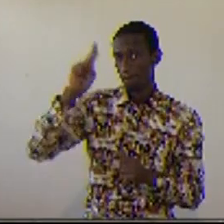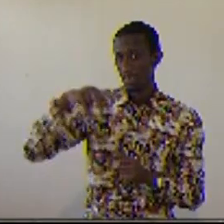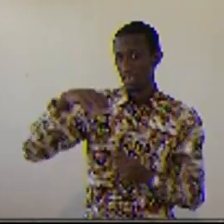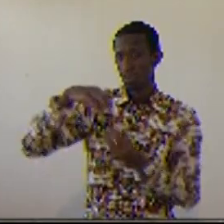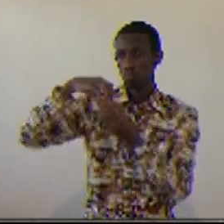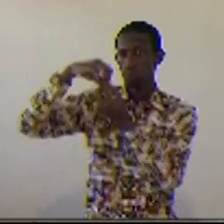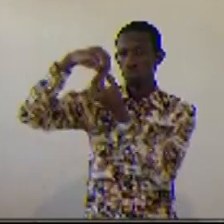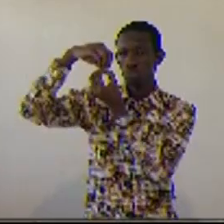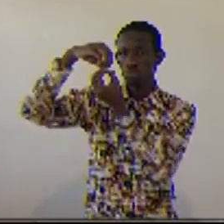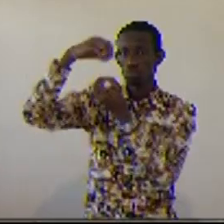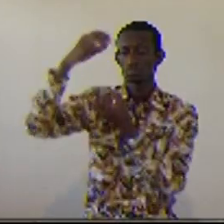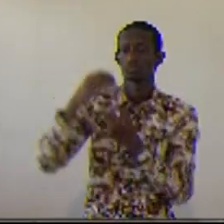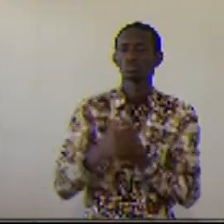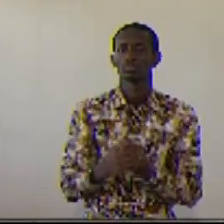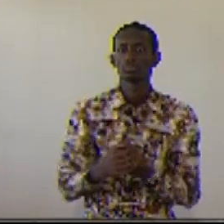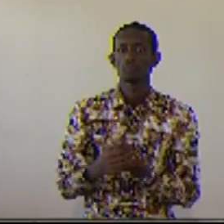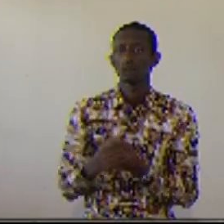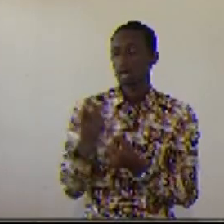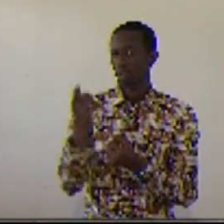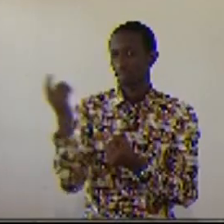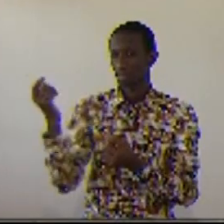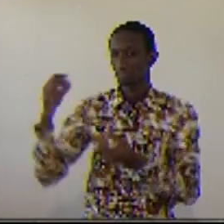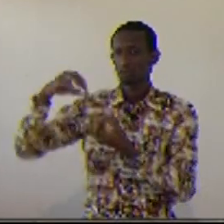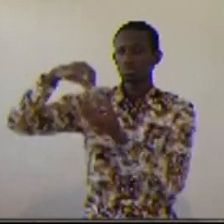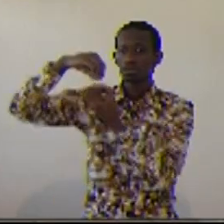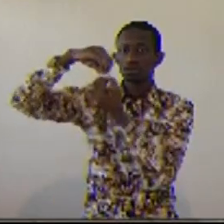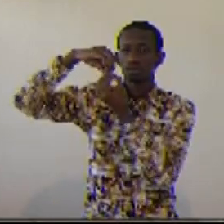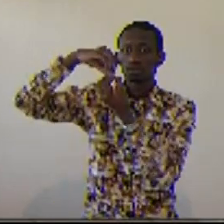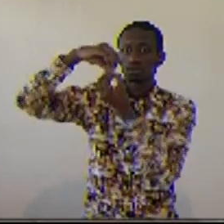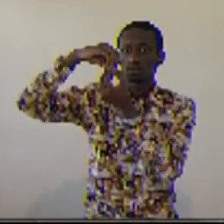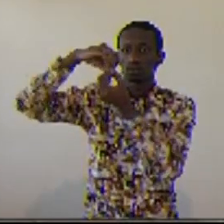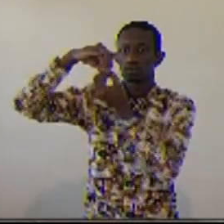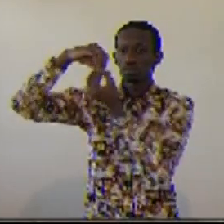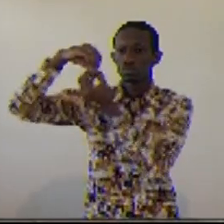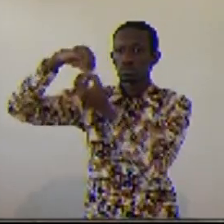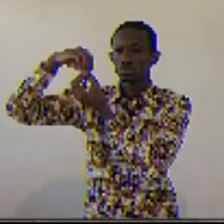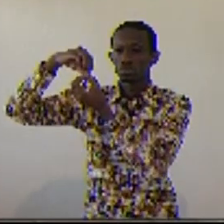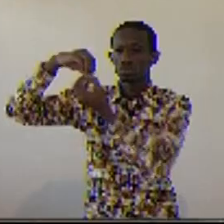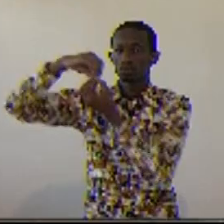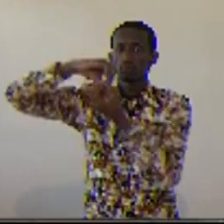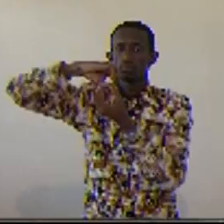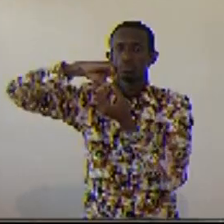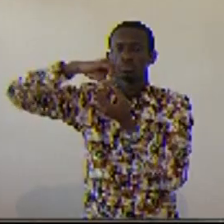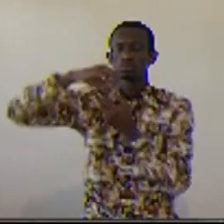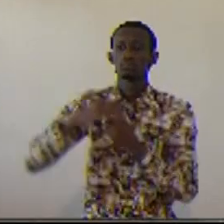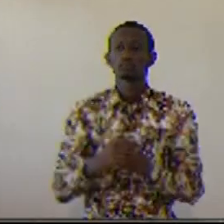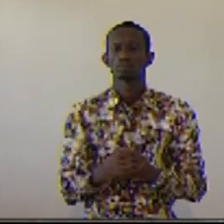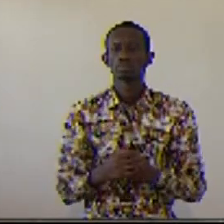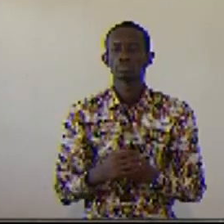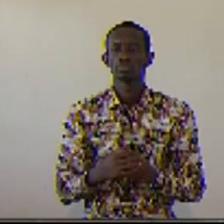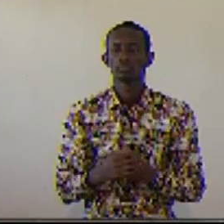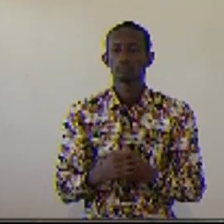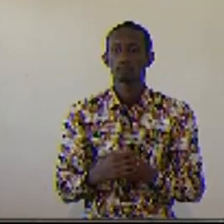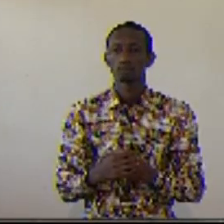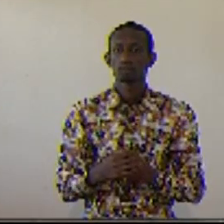Even here the same. There is a p orbital. This is the p orbital. I'm just trying to, this